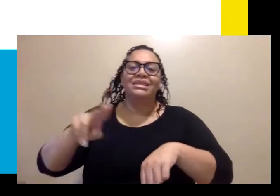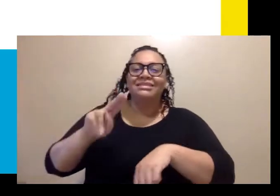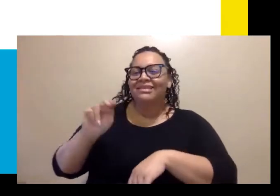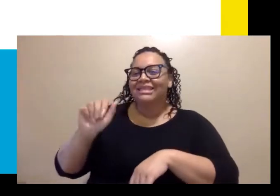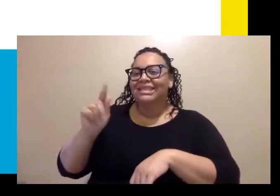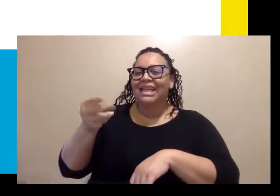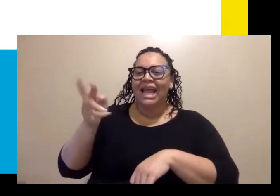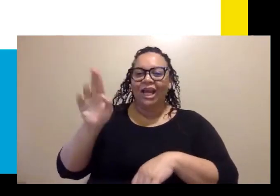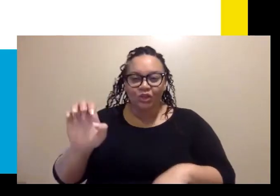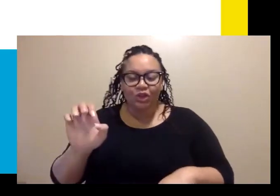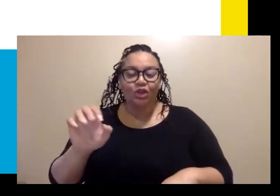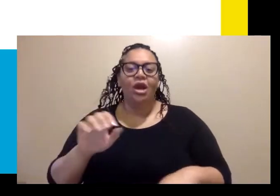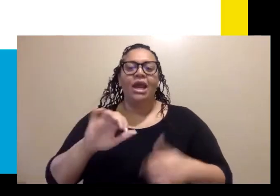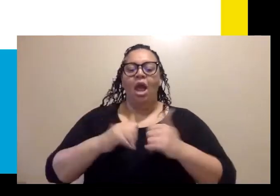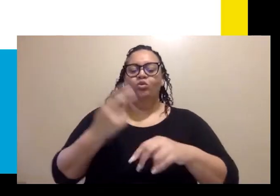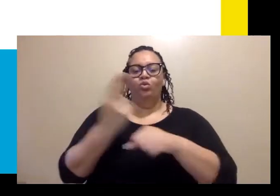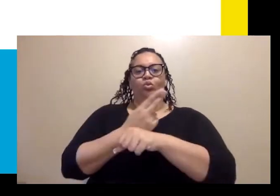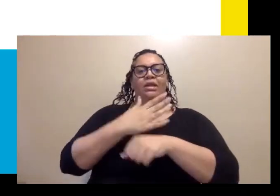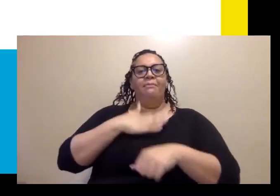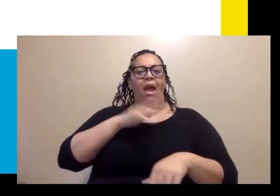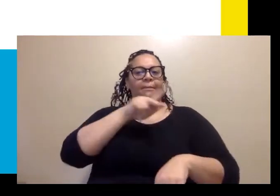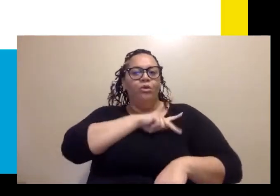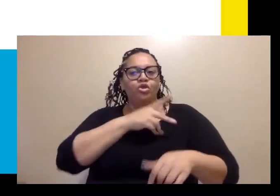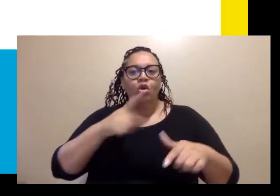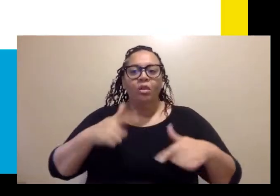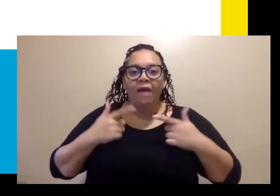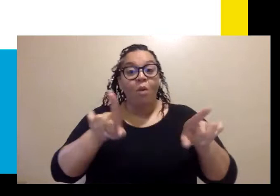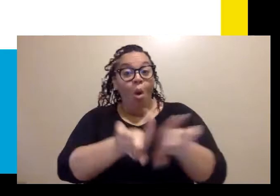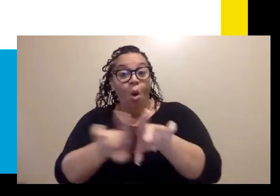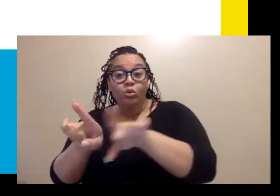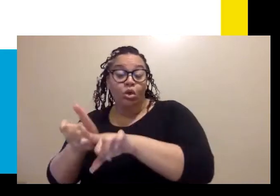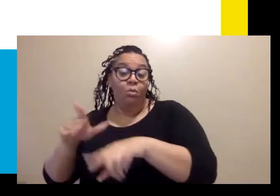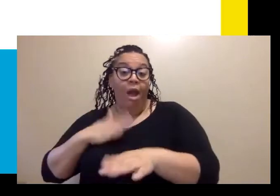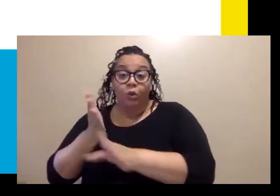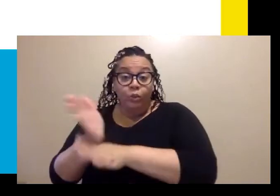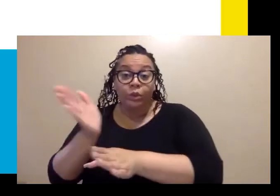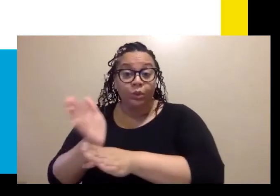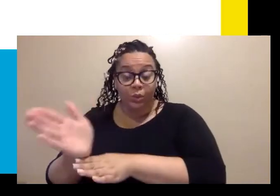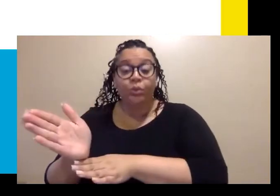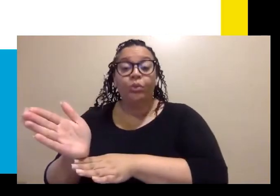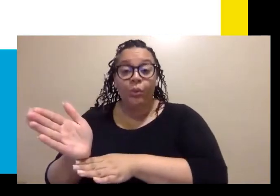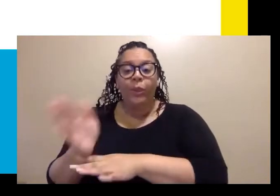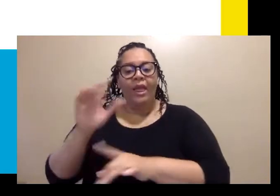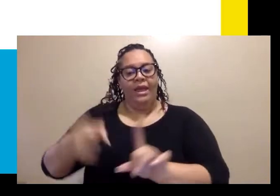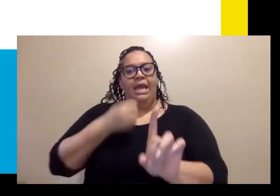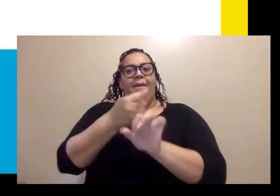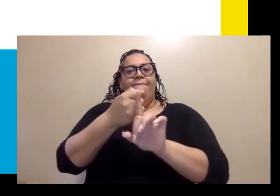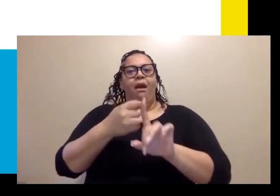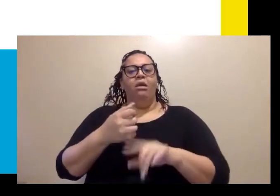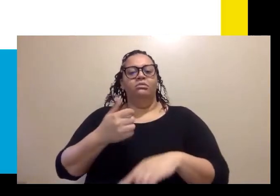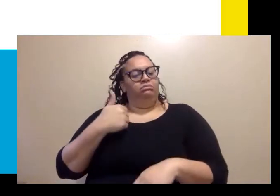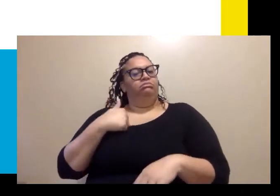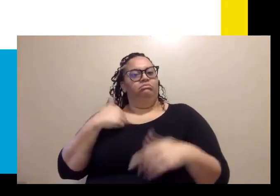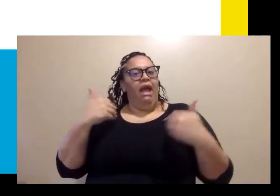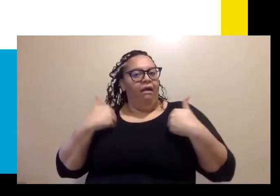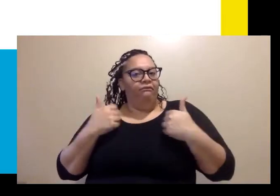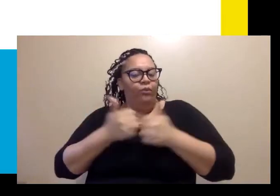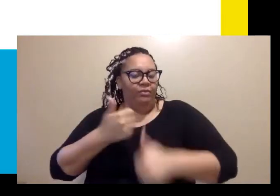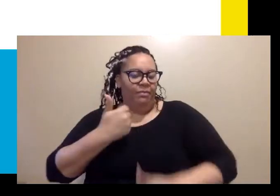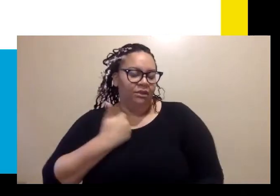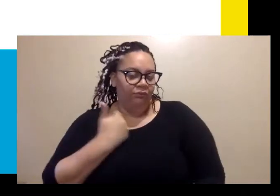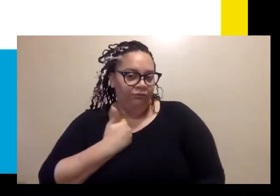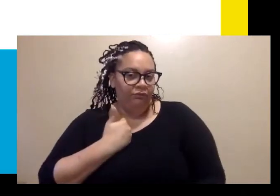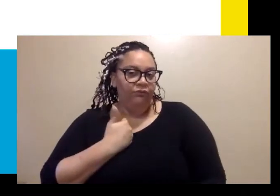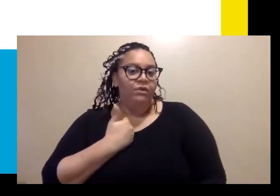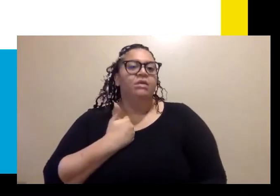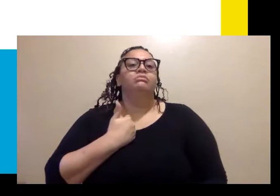in my personal life, but also in my career, and how the impact of that has been for me. And just where I'm